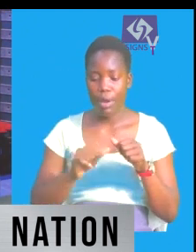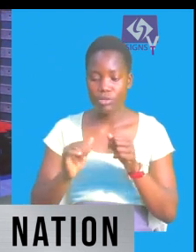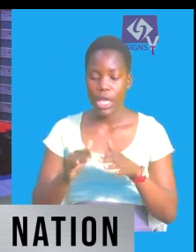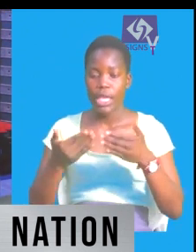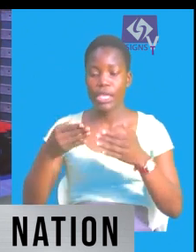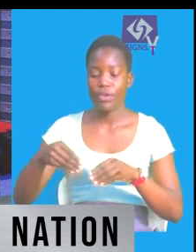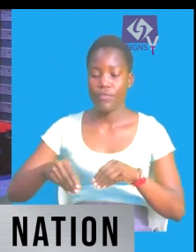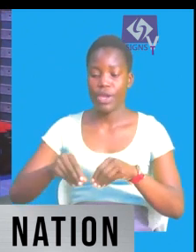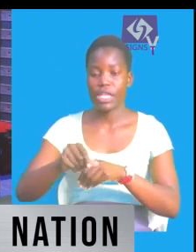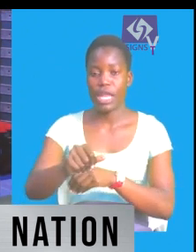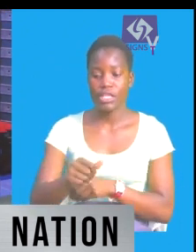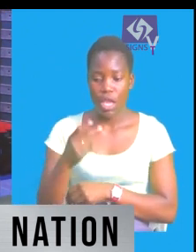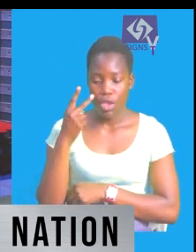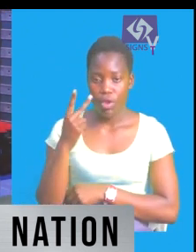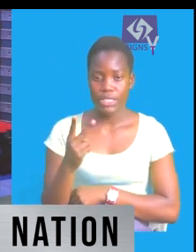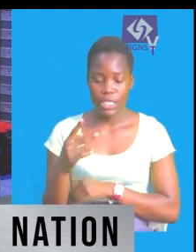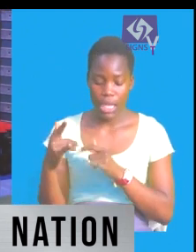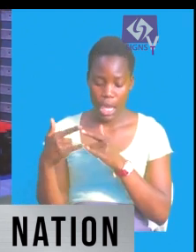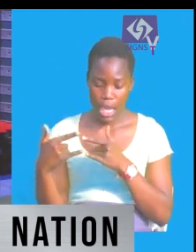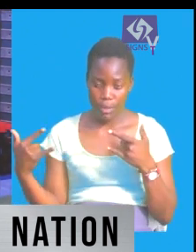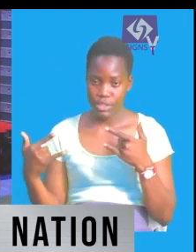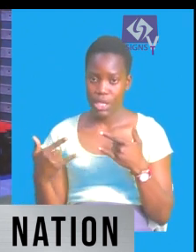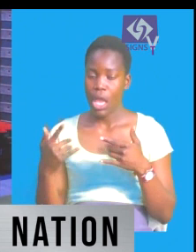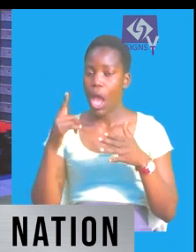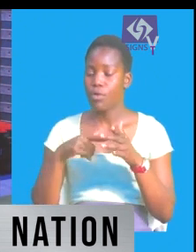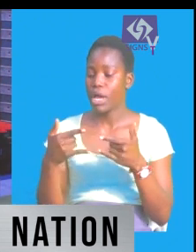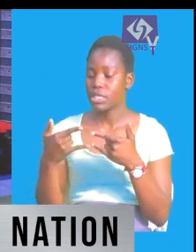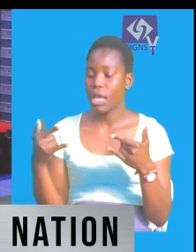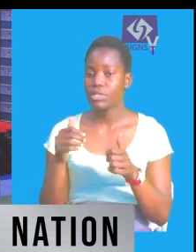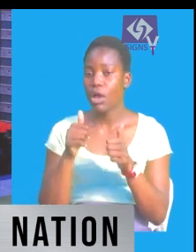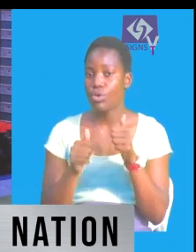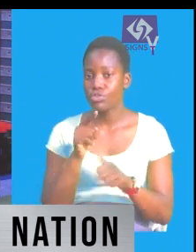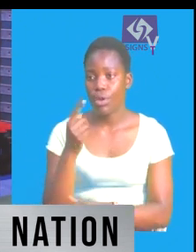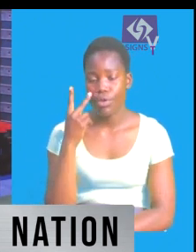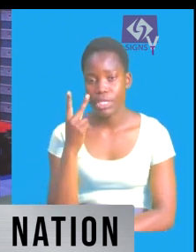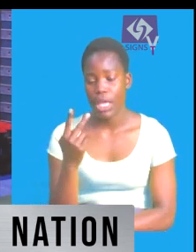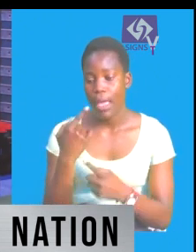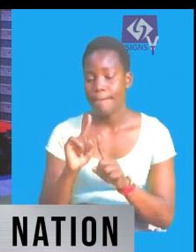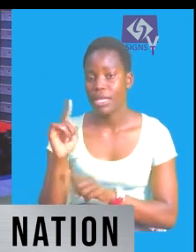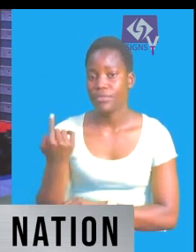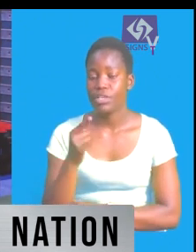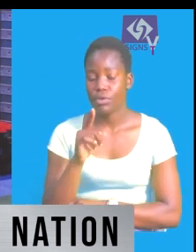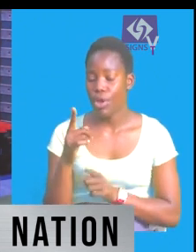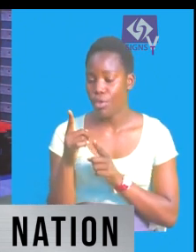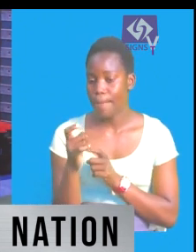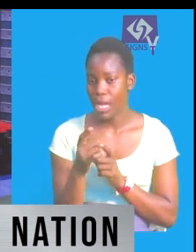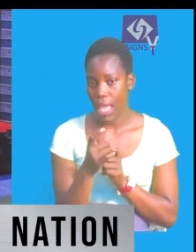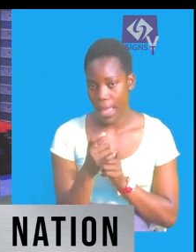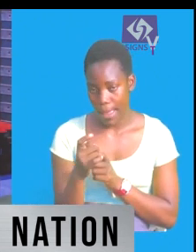fertilizer. Are you seeing gaps here? What kind of gaps are you seeing? But first of all, do you blame your,